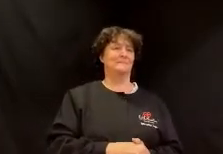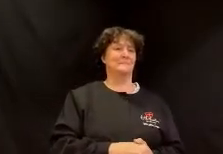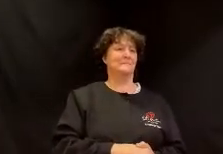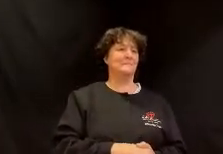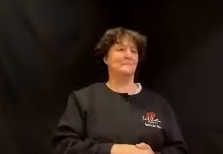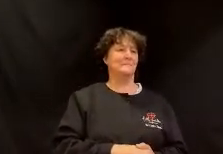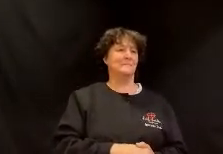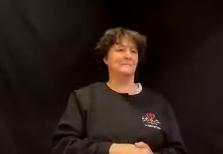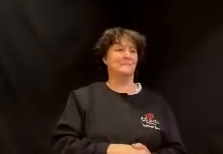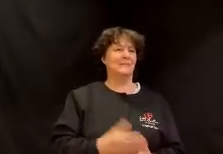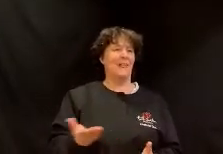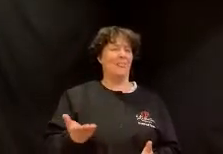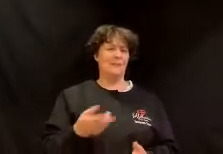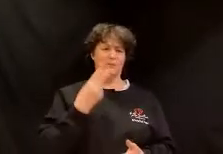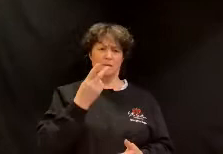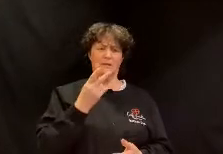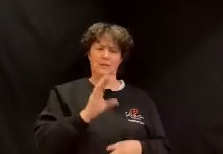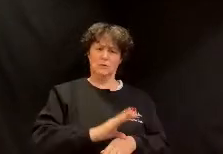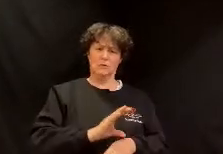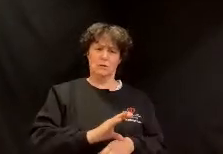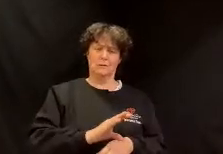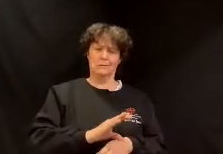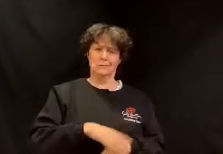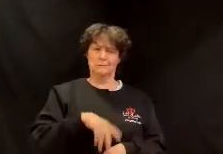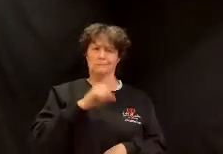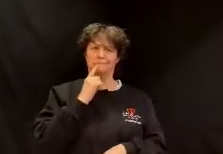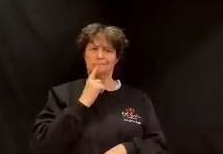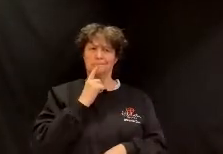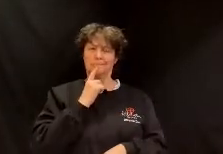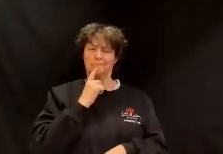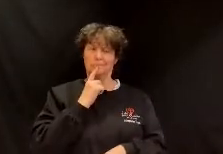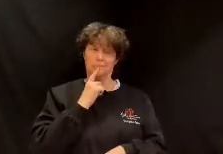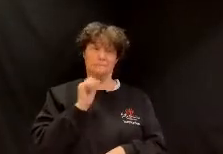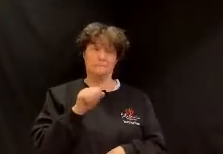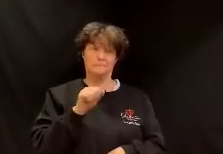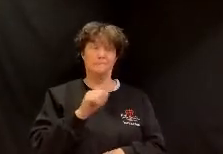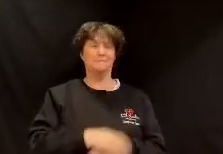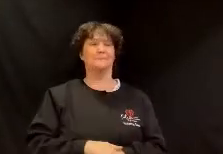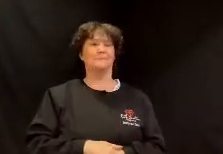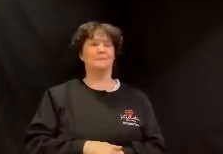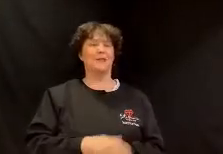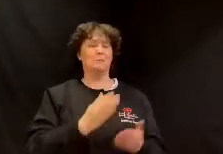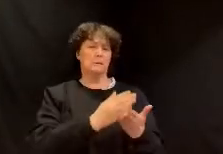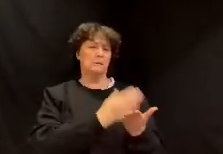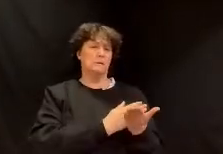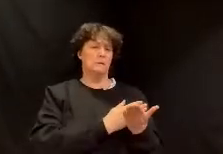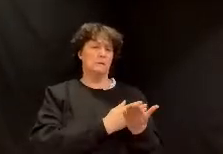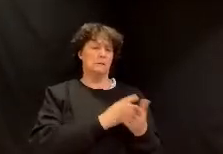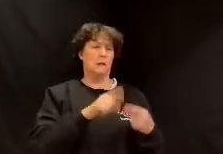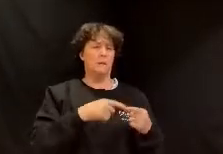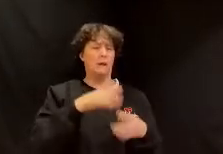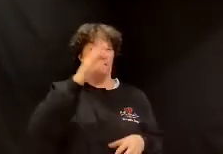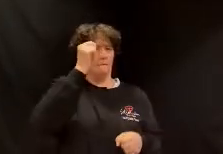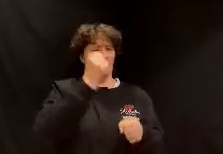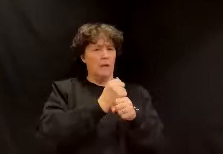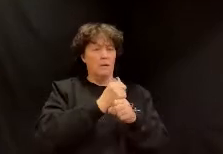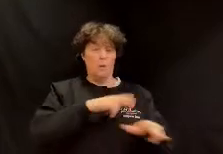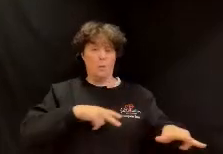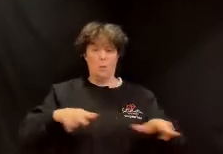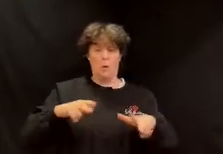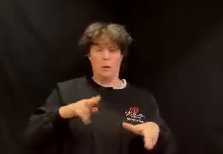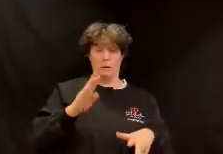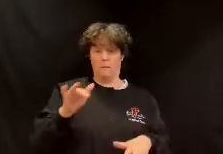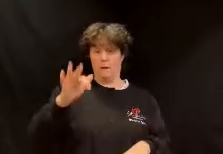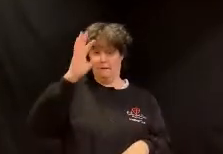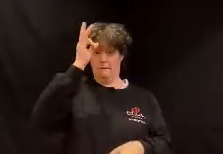The things you see at church, right? You never know. We've been on a series just talking about faith, walking by faith.